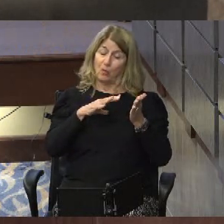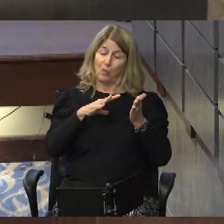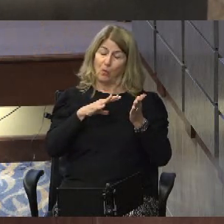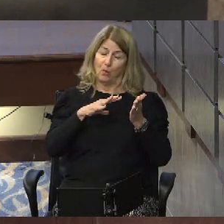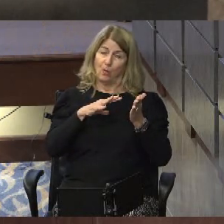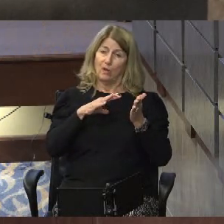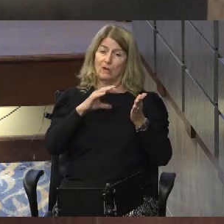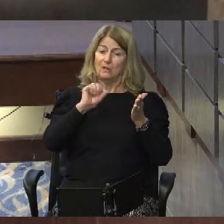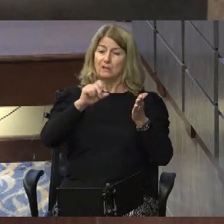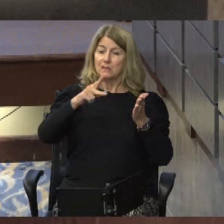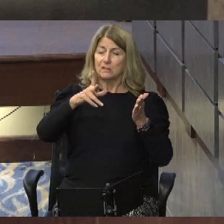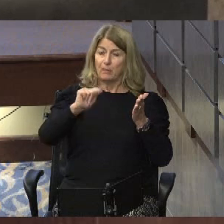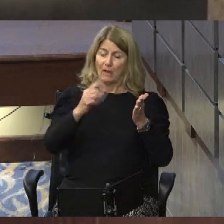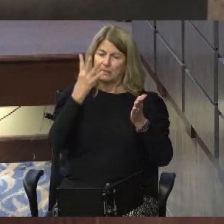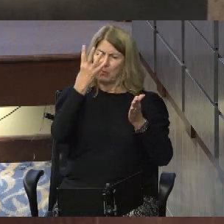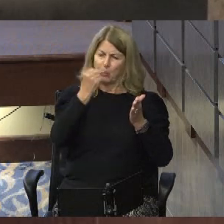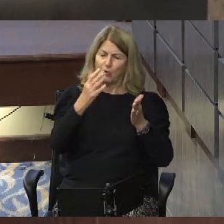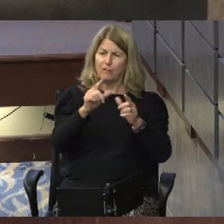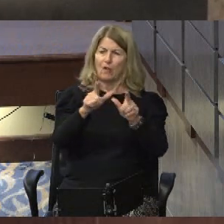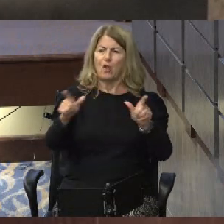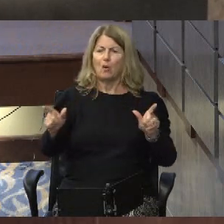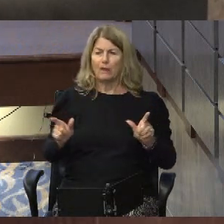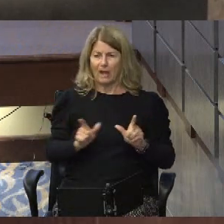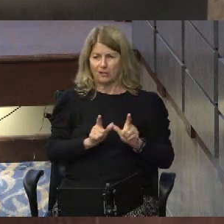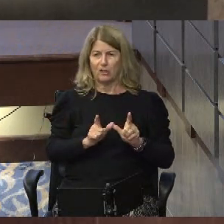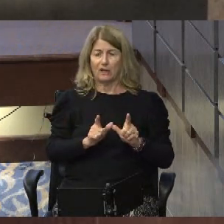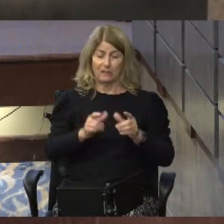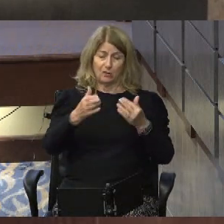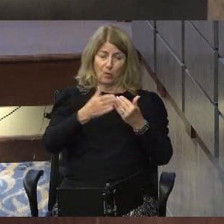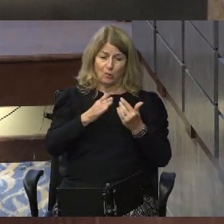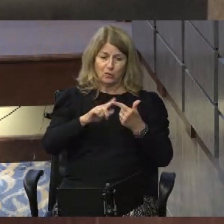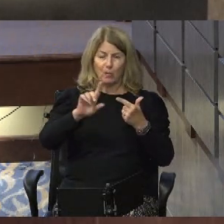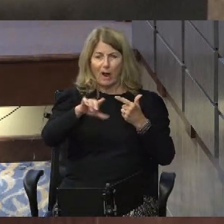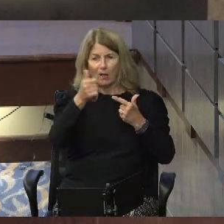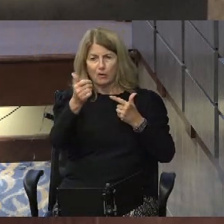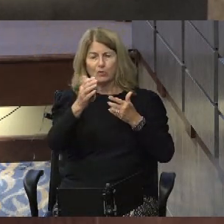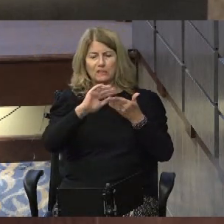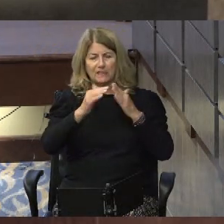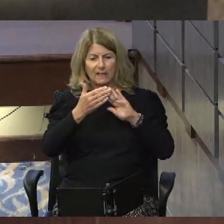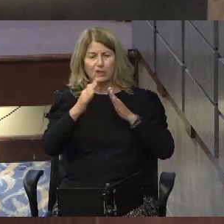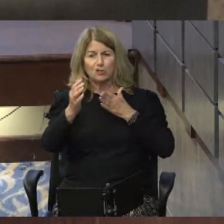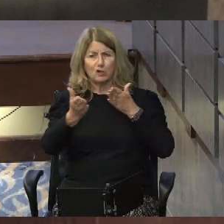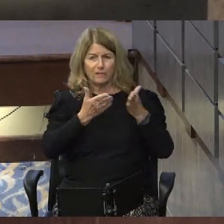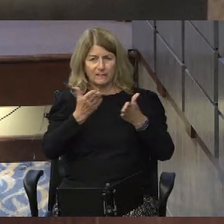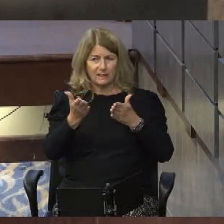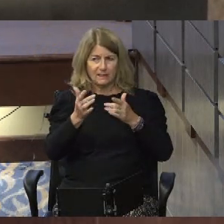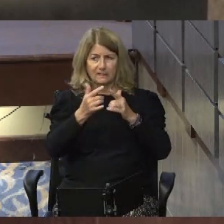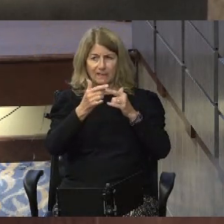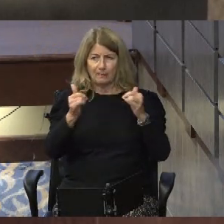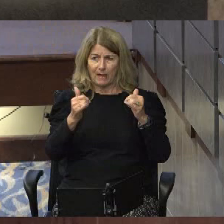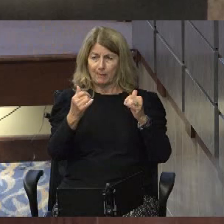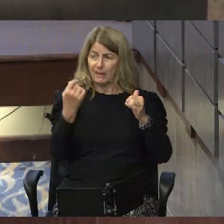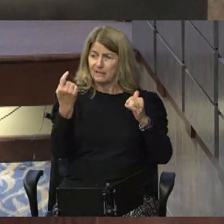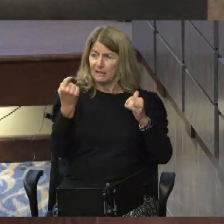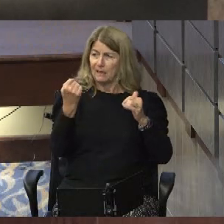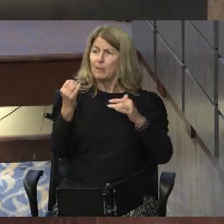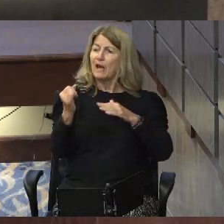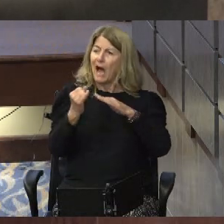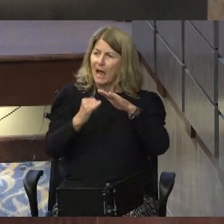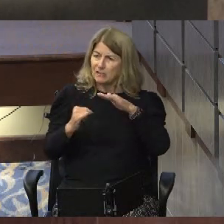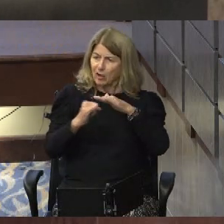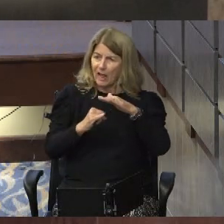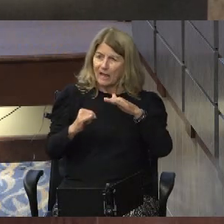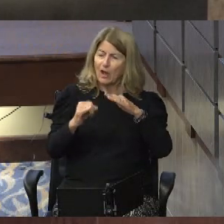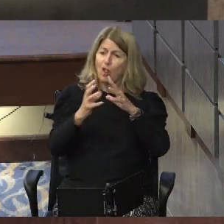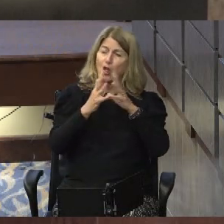a beautiful location. I think it's proximate to other city services, but at the same time, it's a bit isolated, and I think there's a lot of